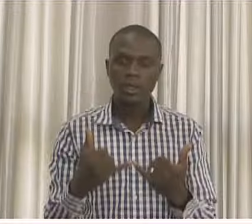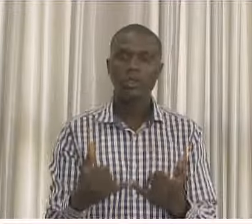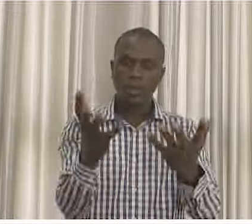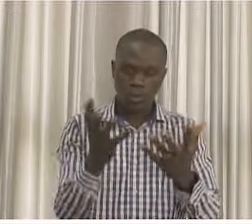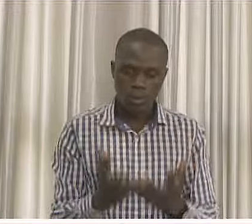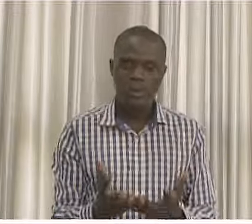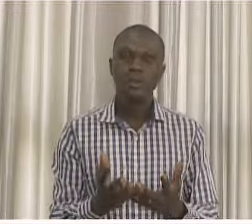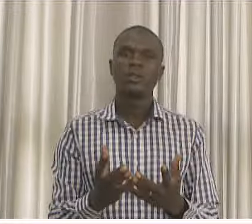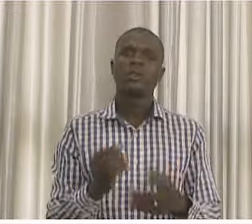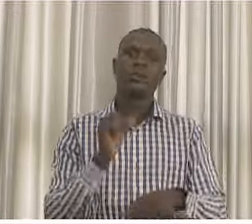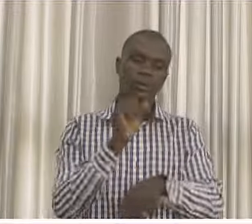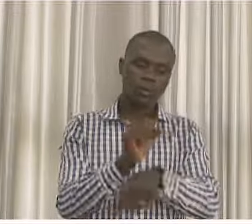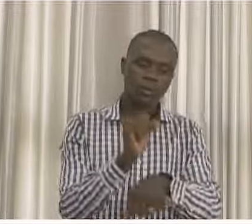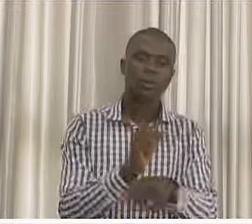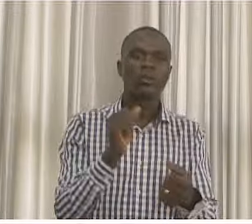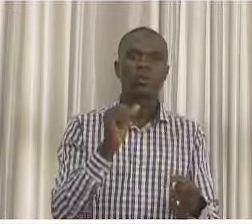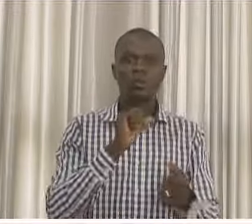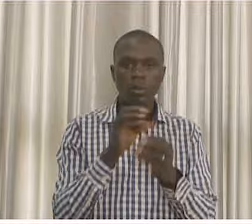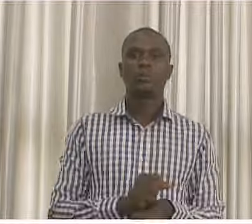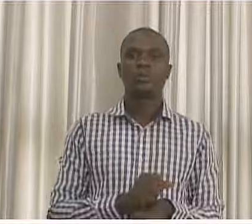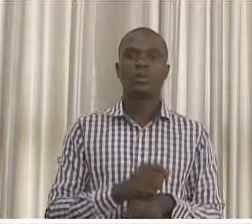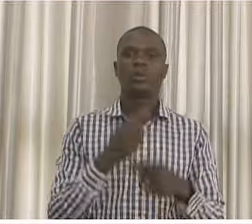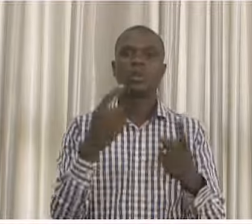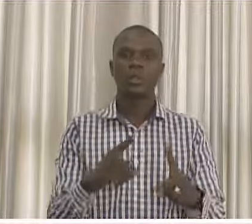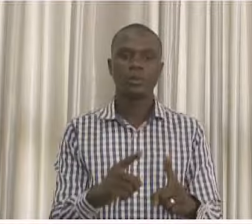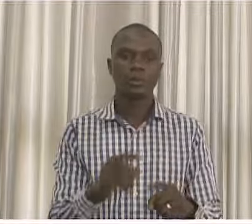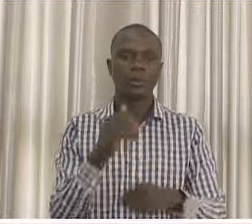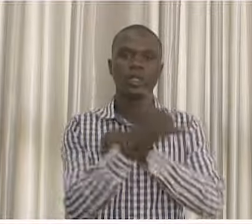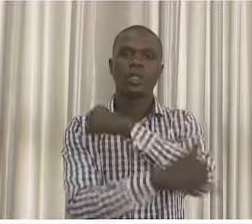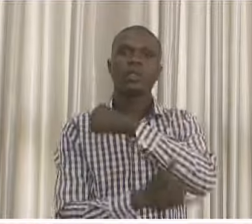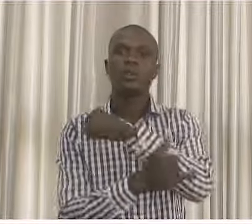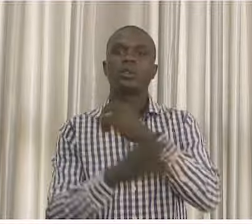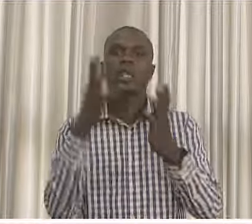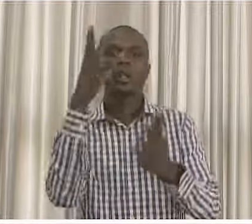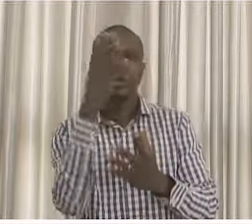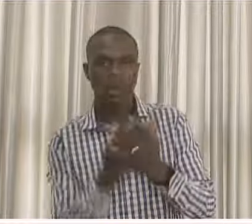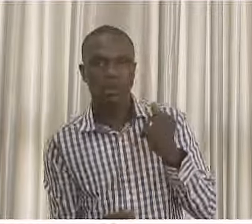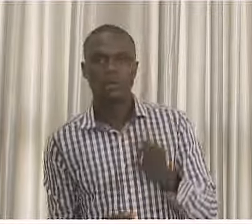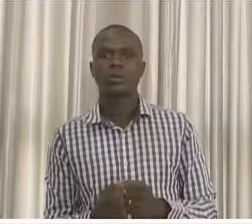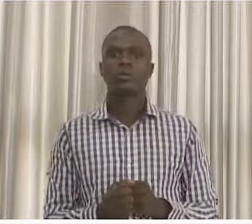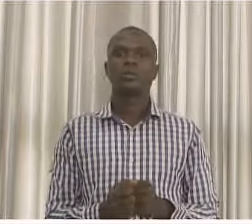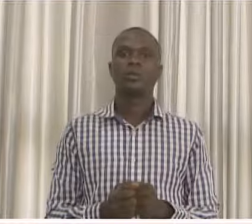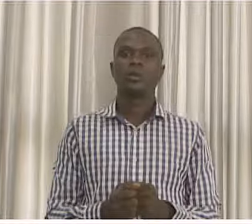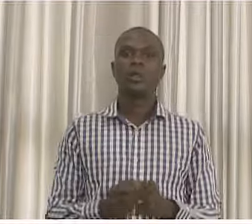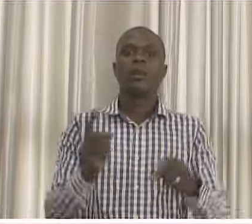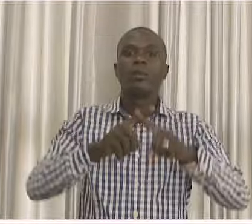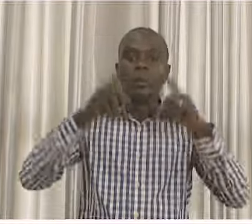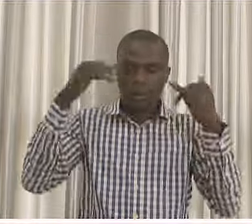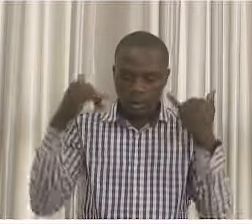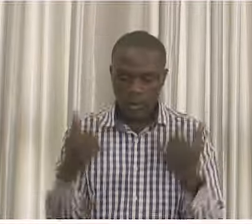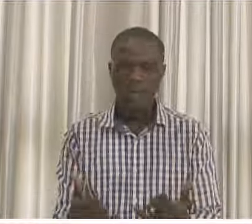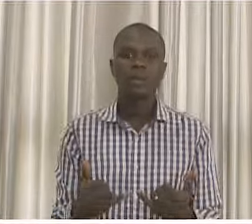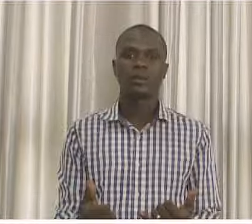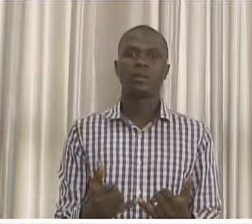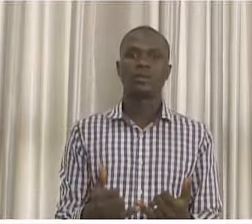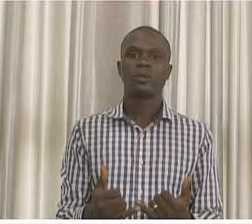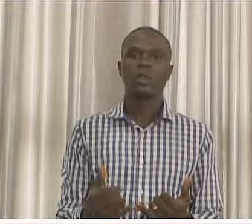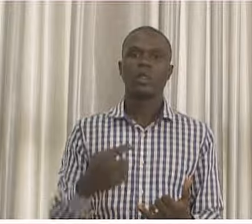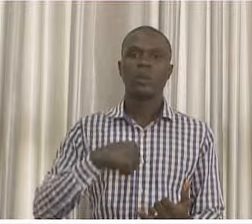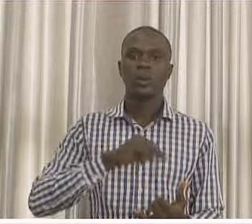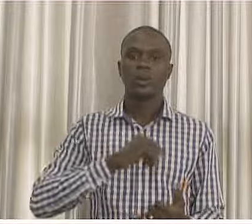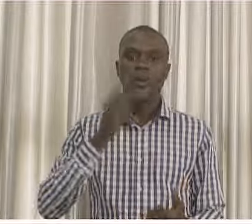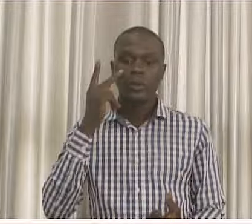target. Where you go now the mining sector, this government negotiate one of the best contracts with Girard Mining Company. Follow we